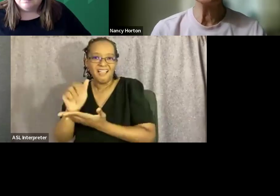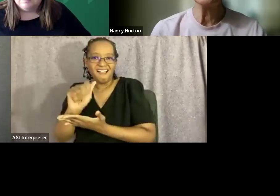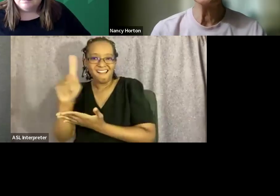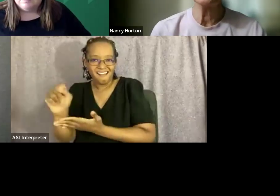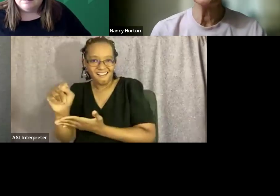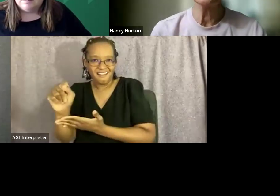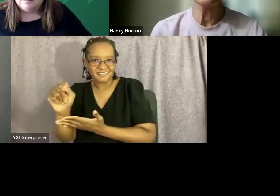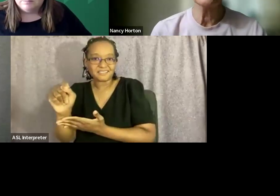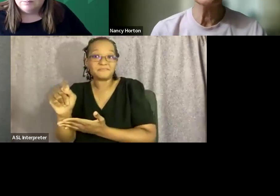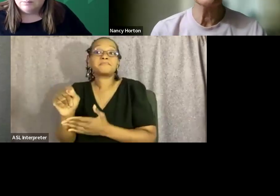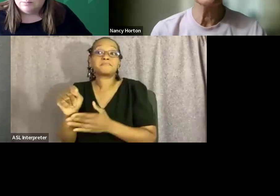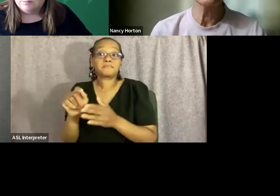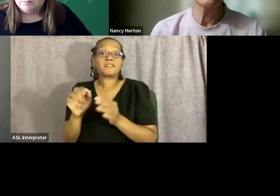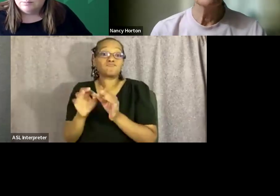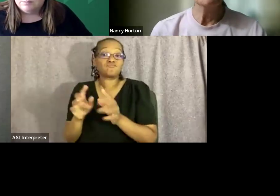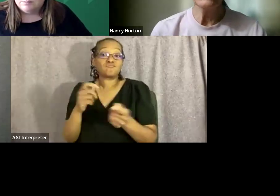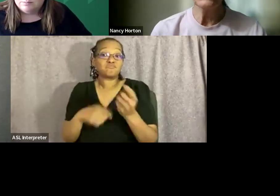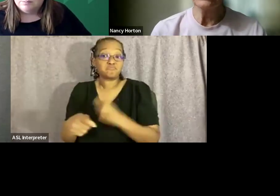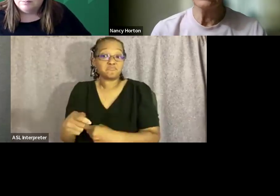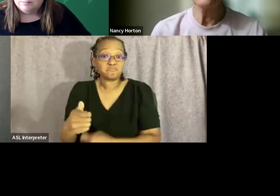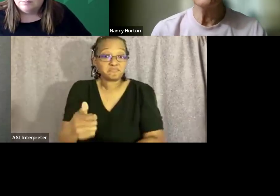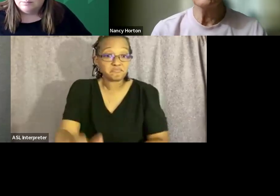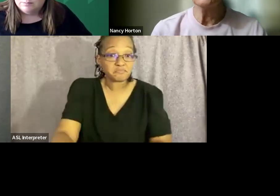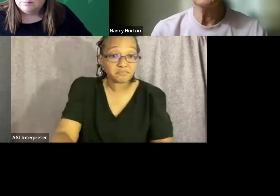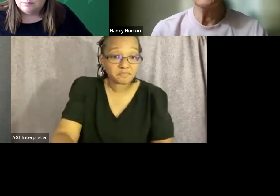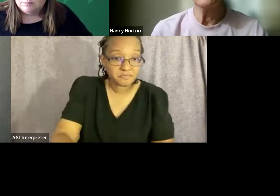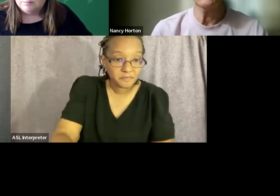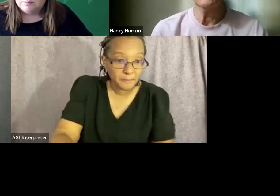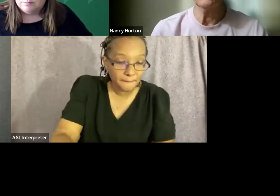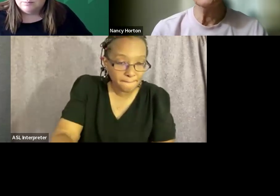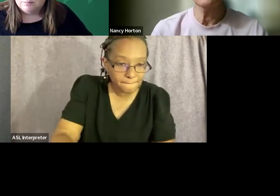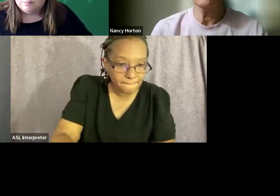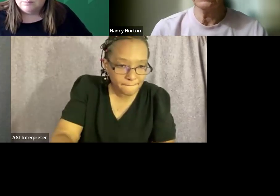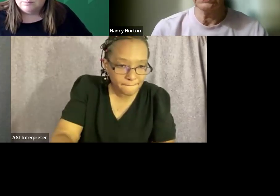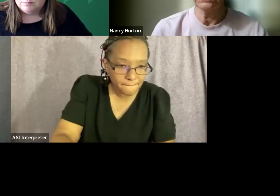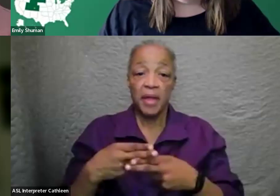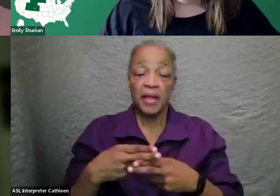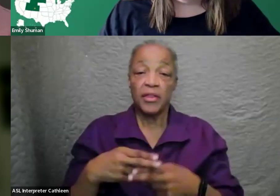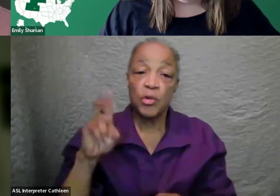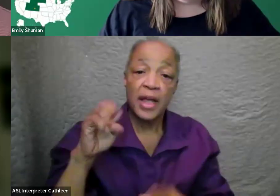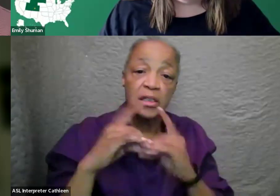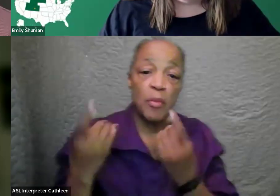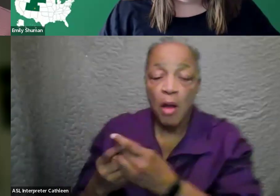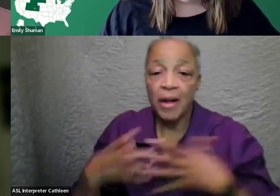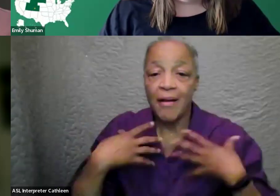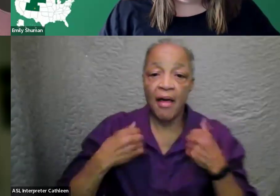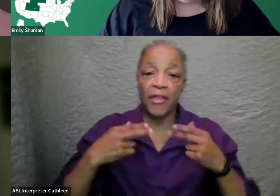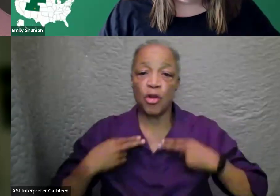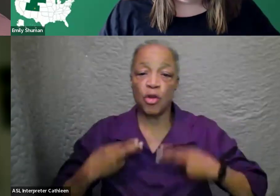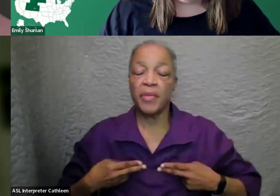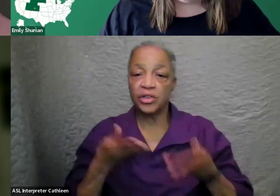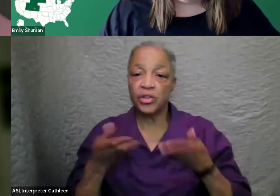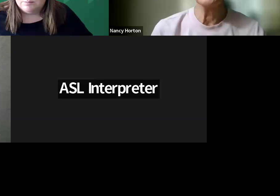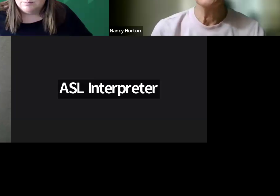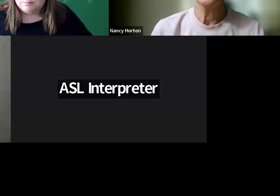segue for us because it lets us mention that the U.S. Department of Health and Human Services, which is